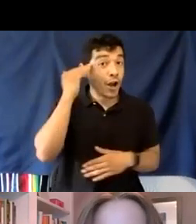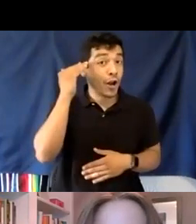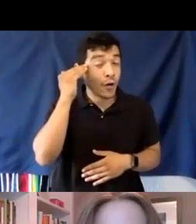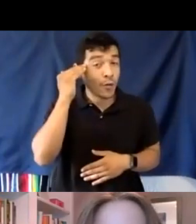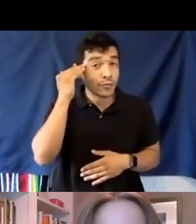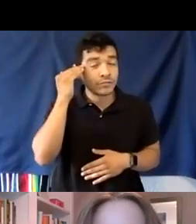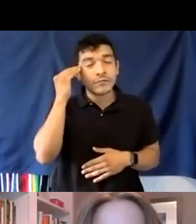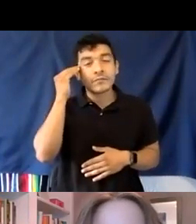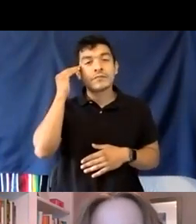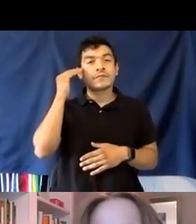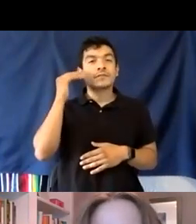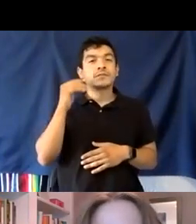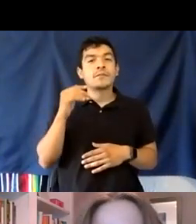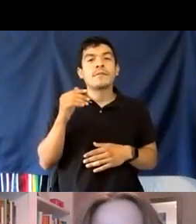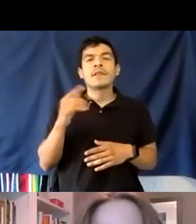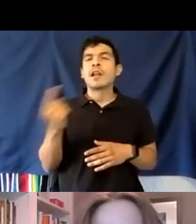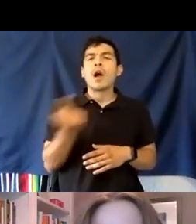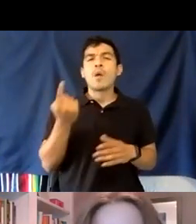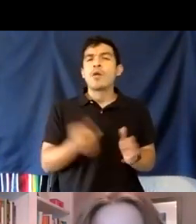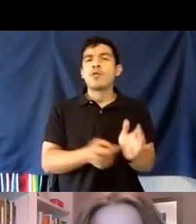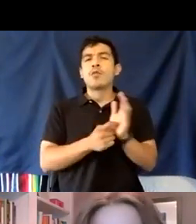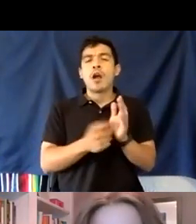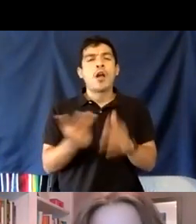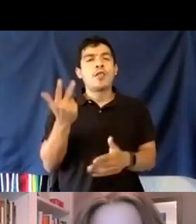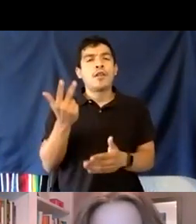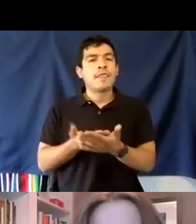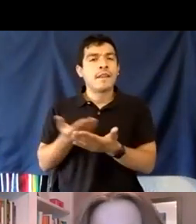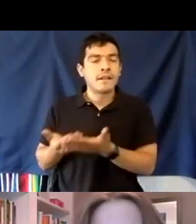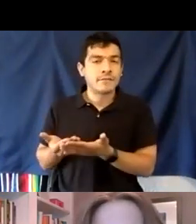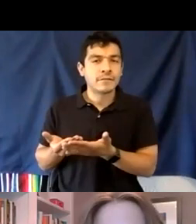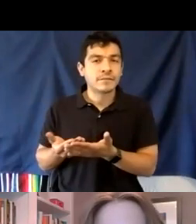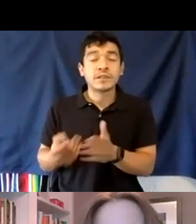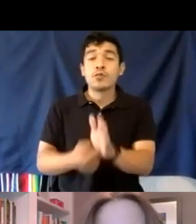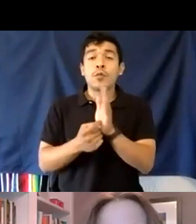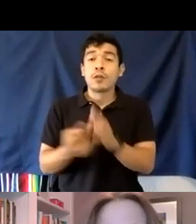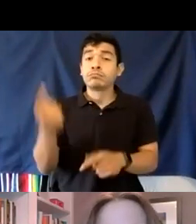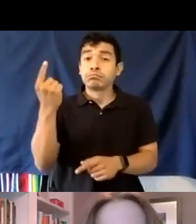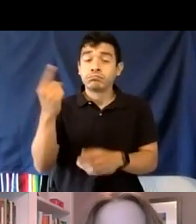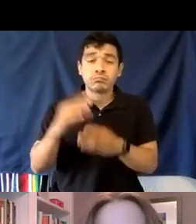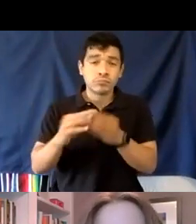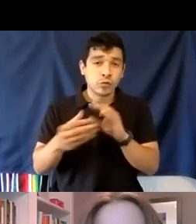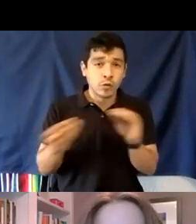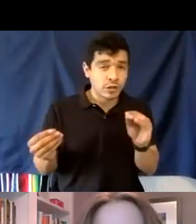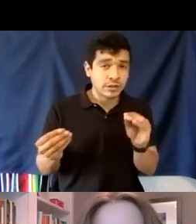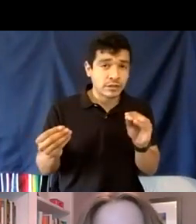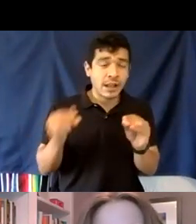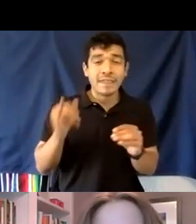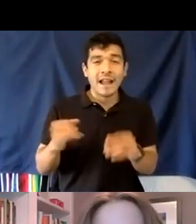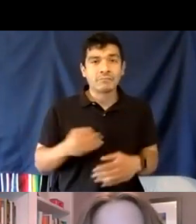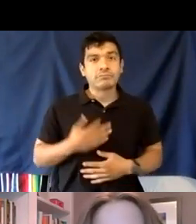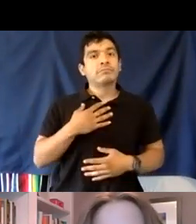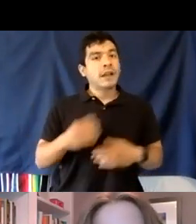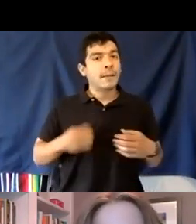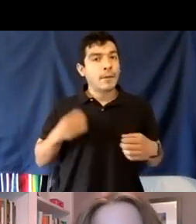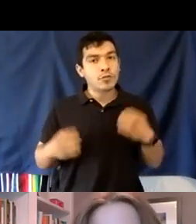different words, always requires three elements. They require stories that evoke emotion. They